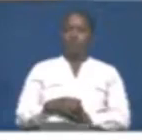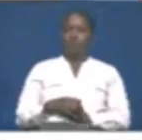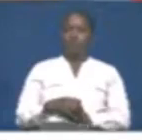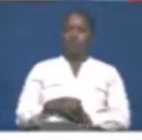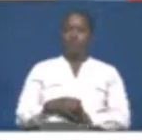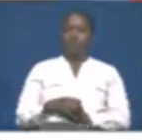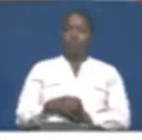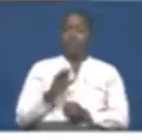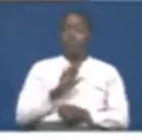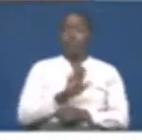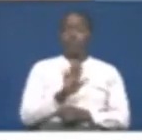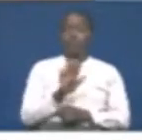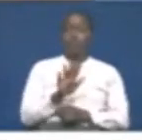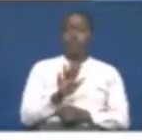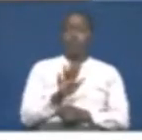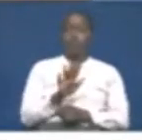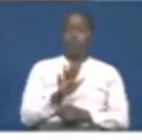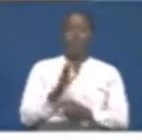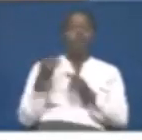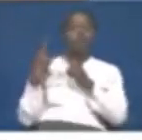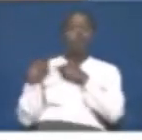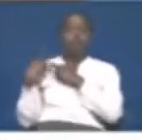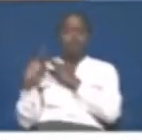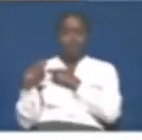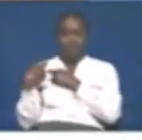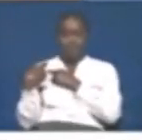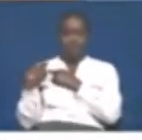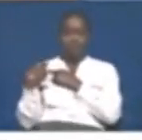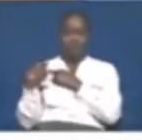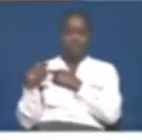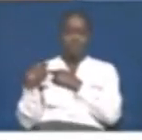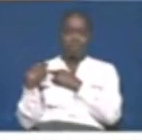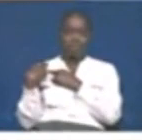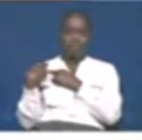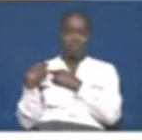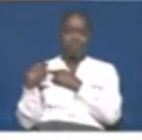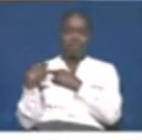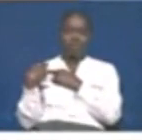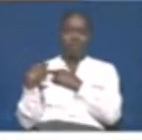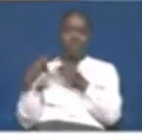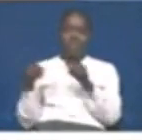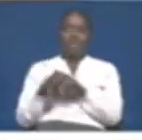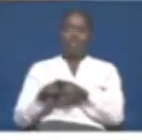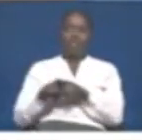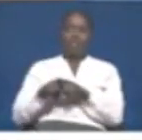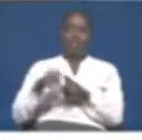in your mandate and responsibilities as judges of